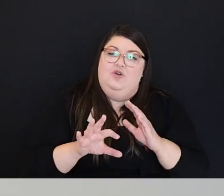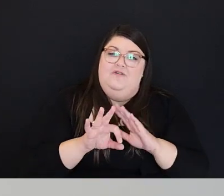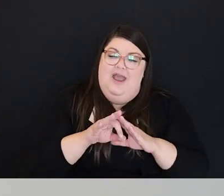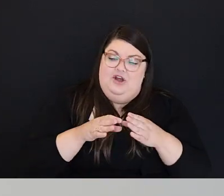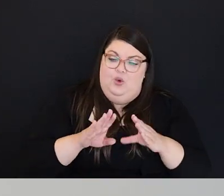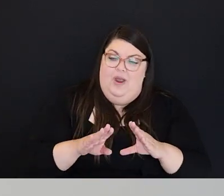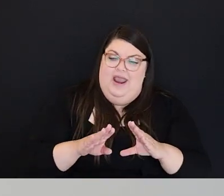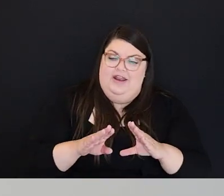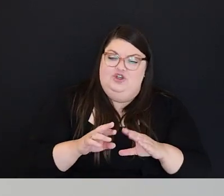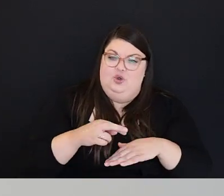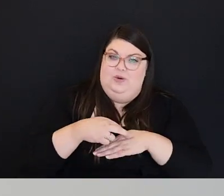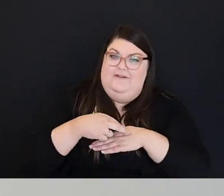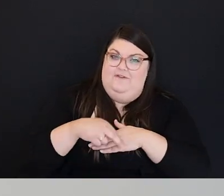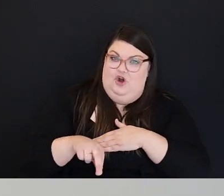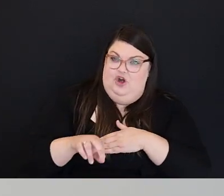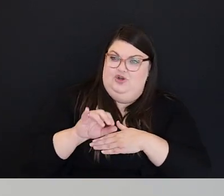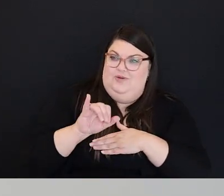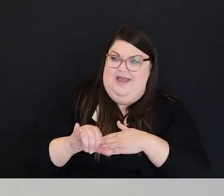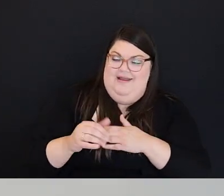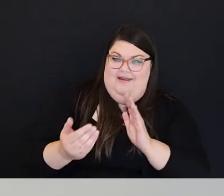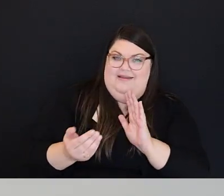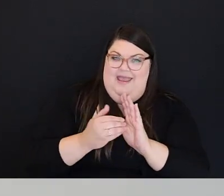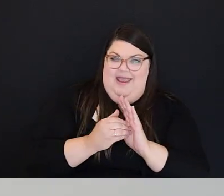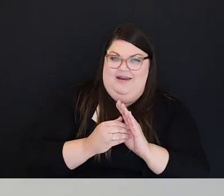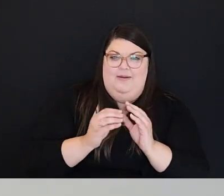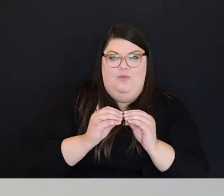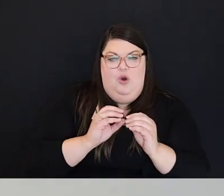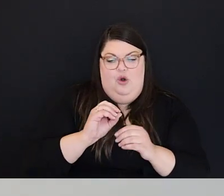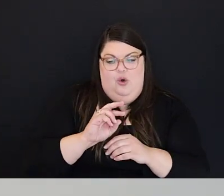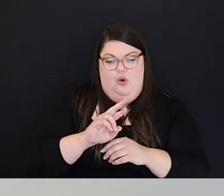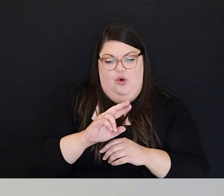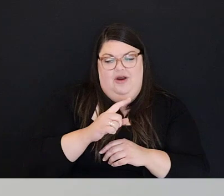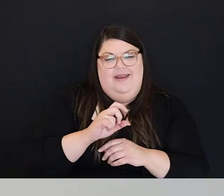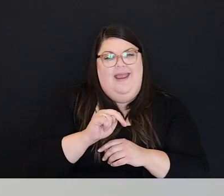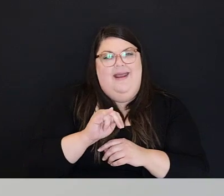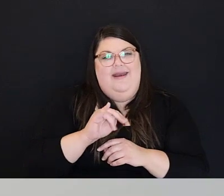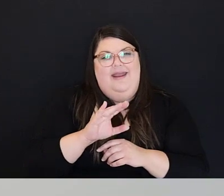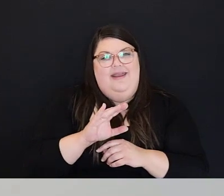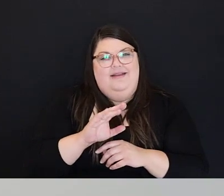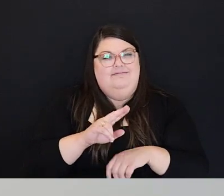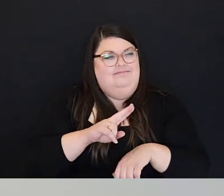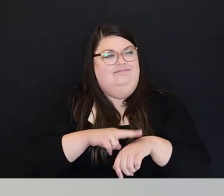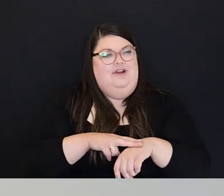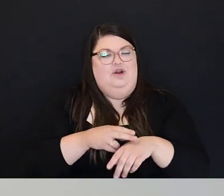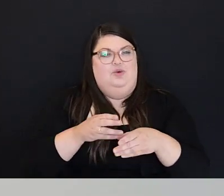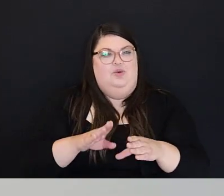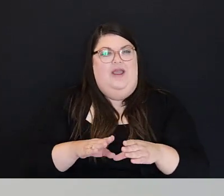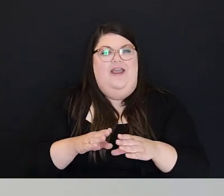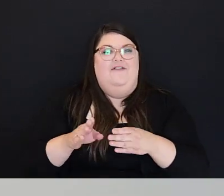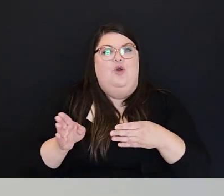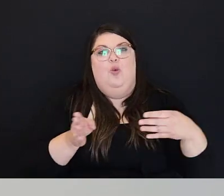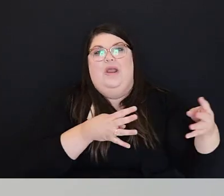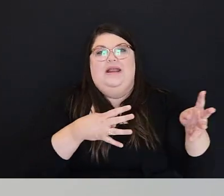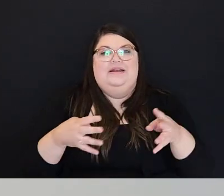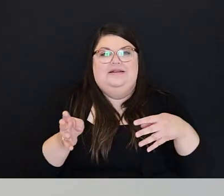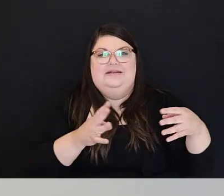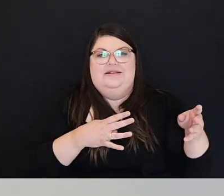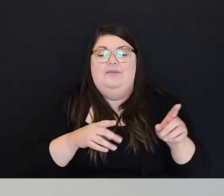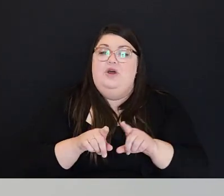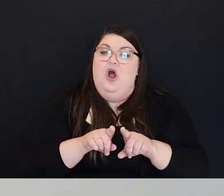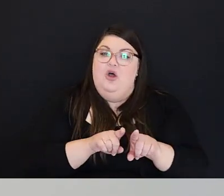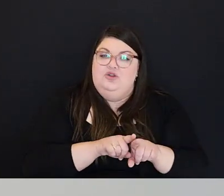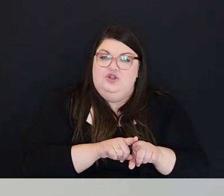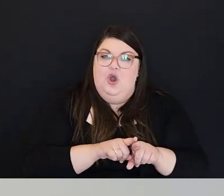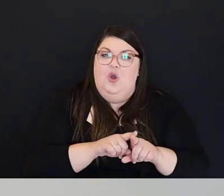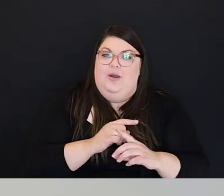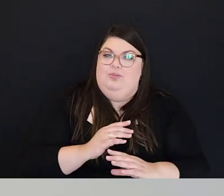them almost again in this organic way of wind catching, but also protection. And so rather than have